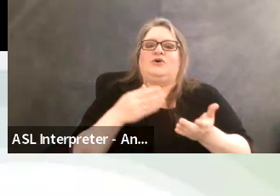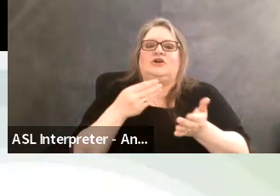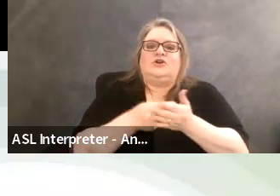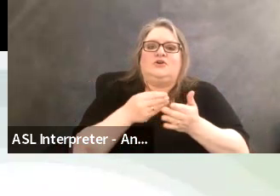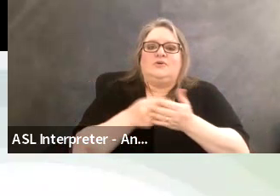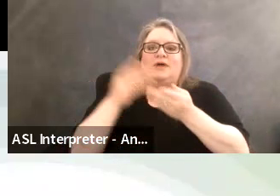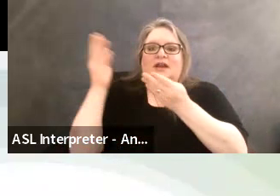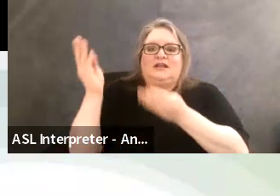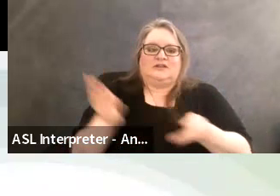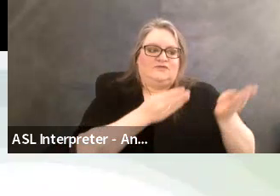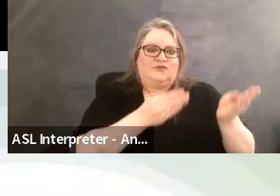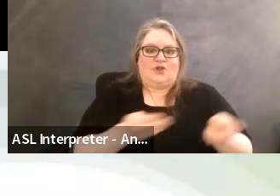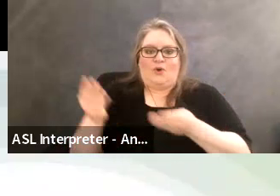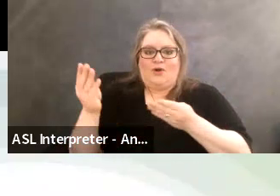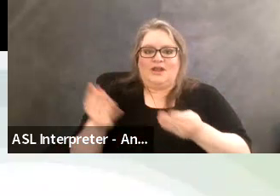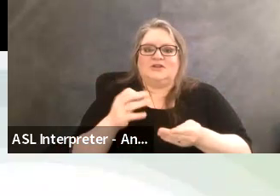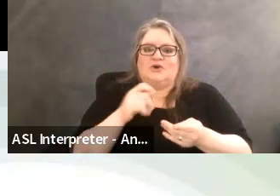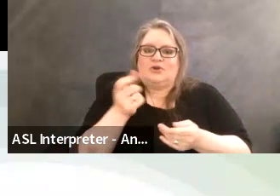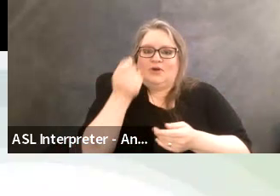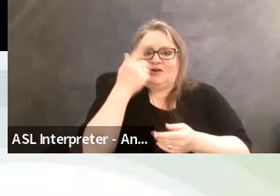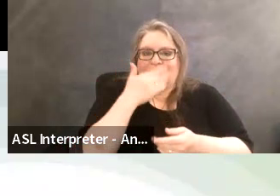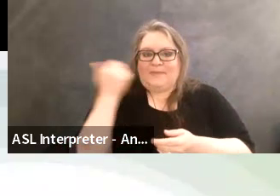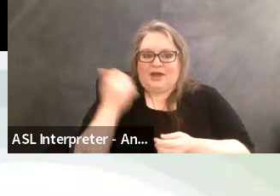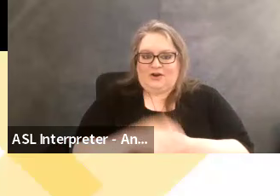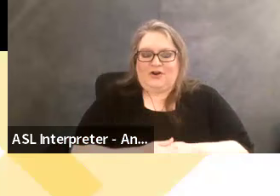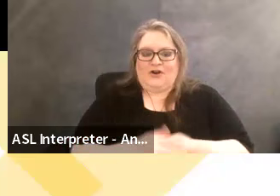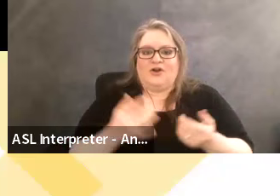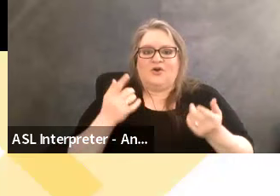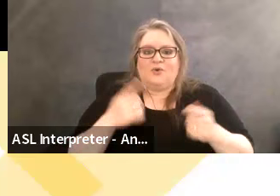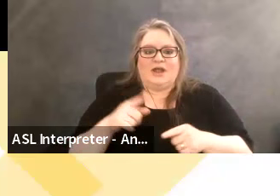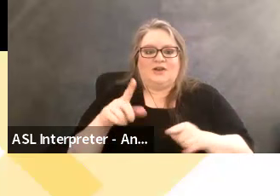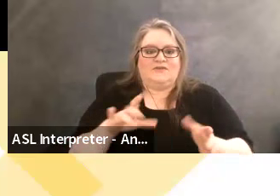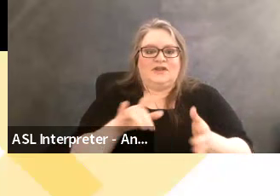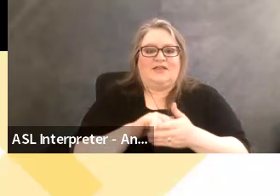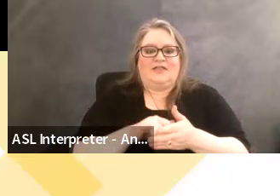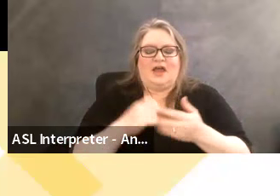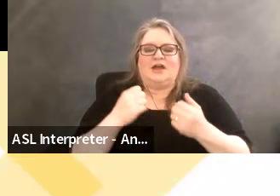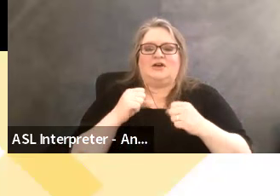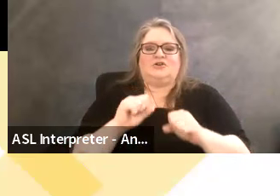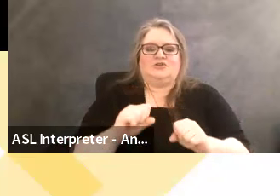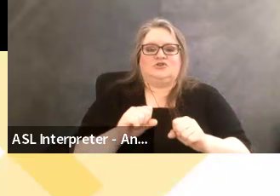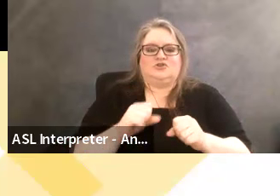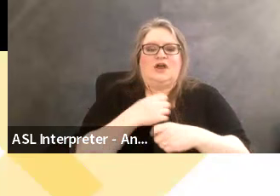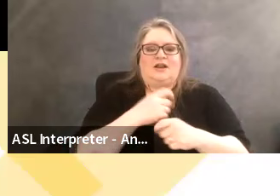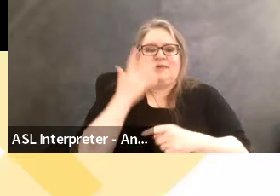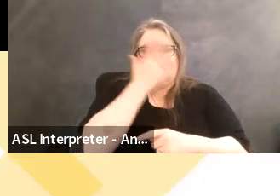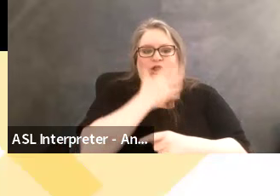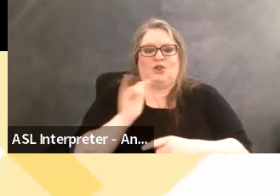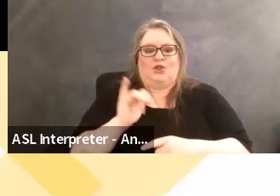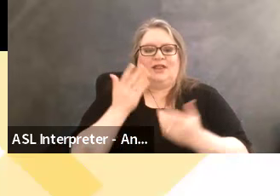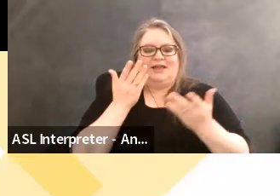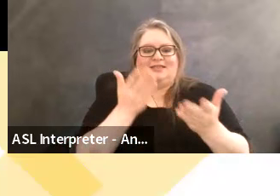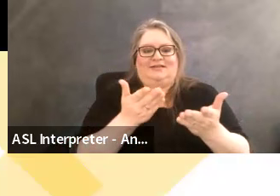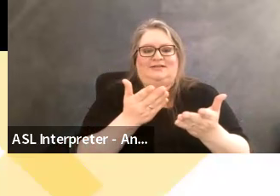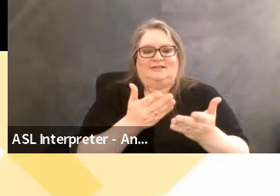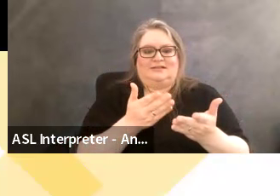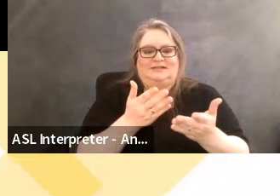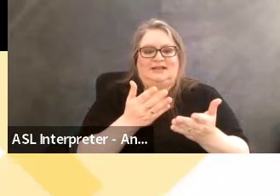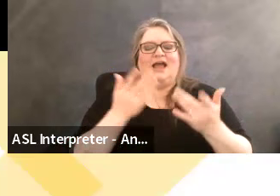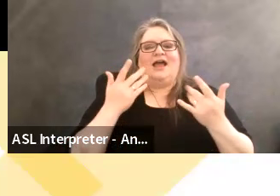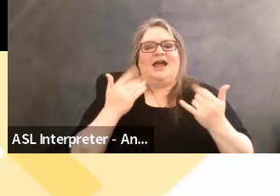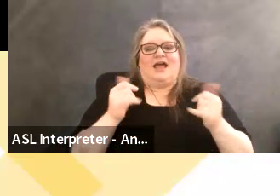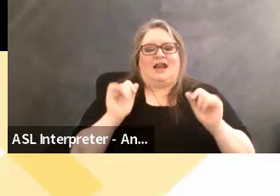understand it better. Once you've done that, try to make it look a bit more like this. And I'll leave this up